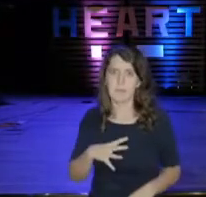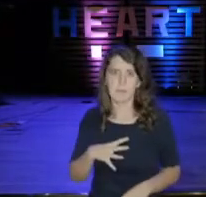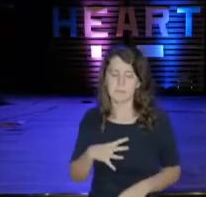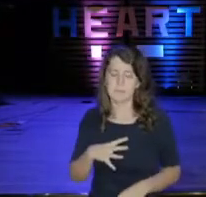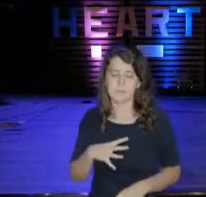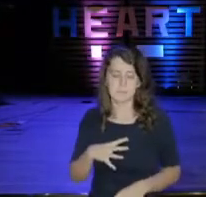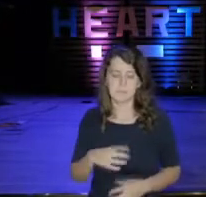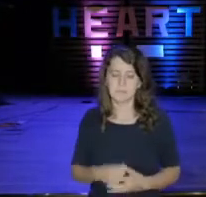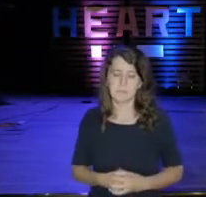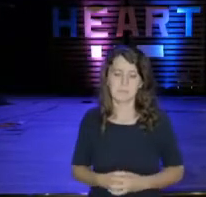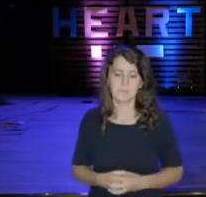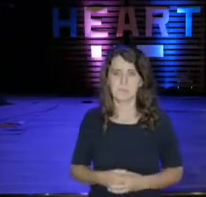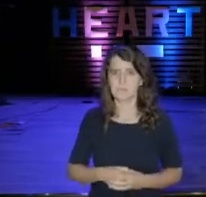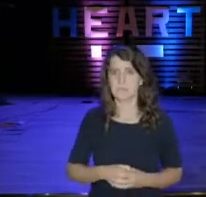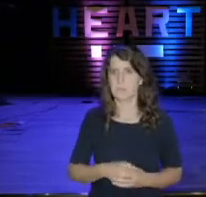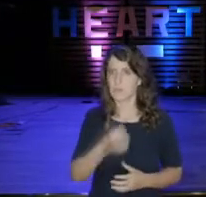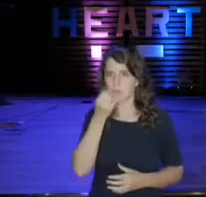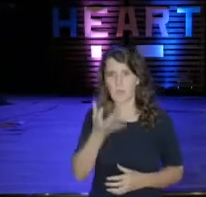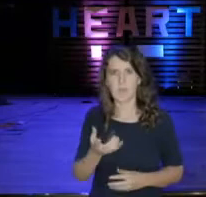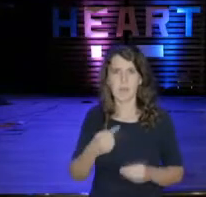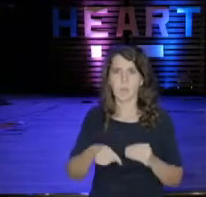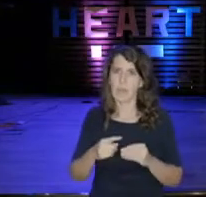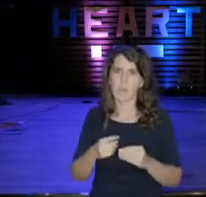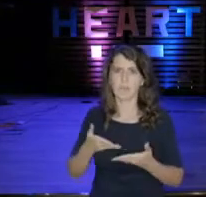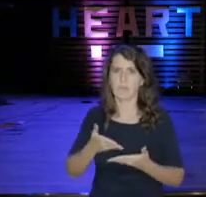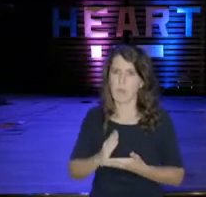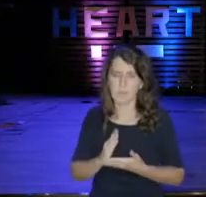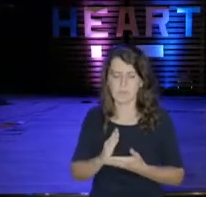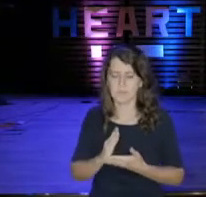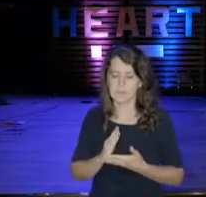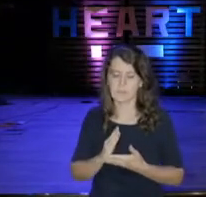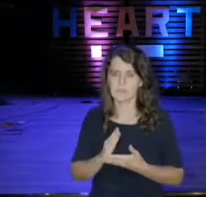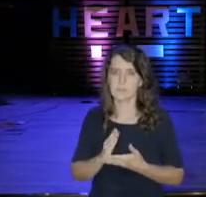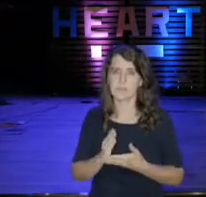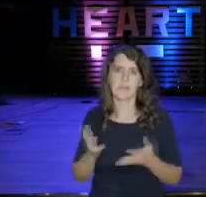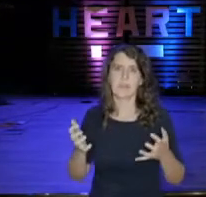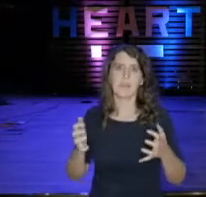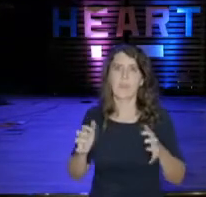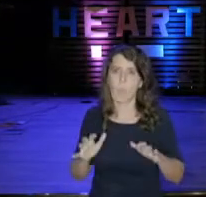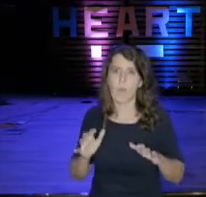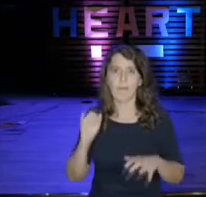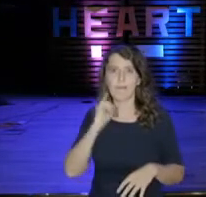less about purity rights. They didn't want to make Israel great again.